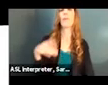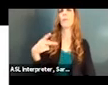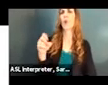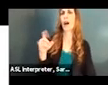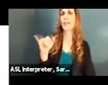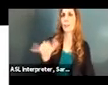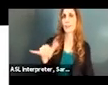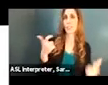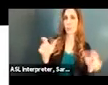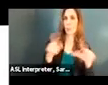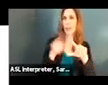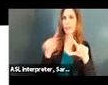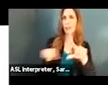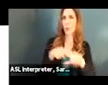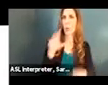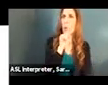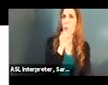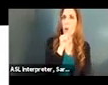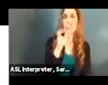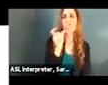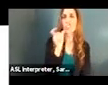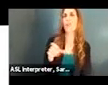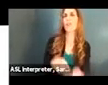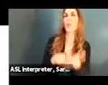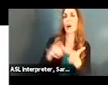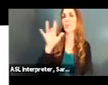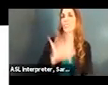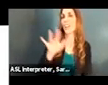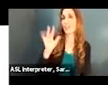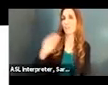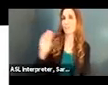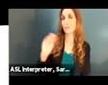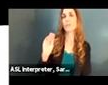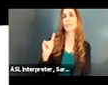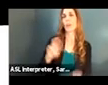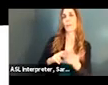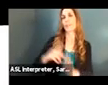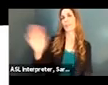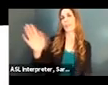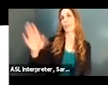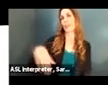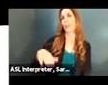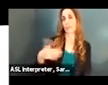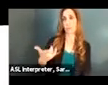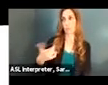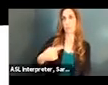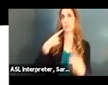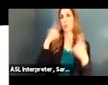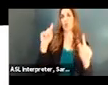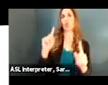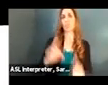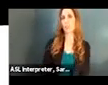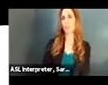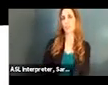big candy corn switch doesn't actually even require you to press on it at all. You only have to wave your arm in front of it. And so we have